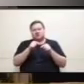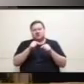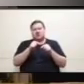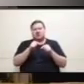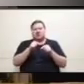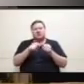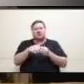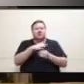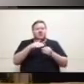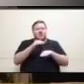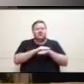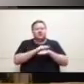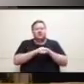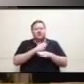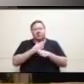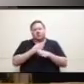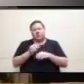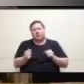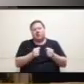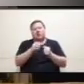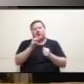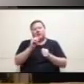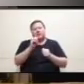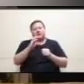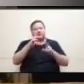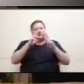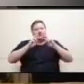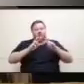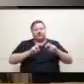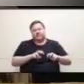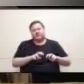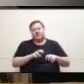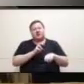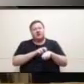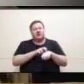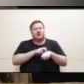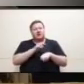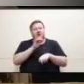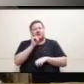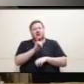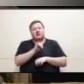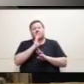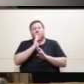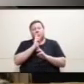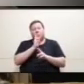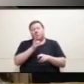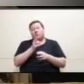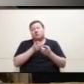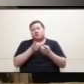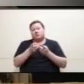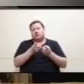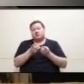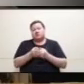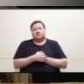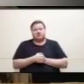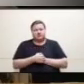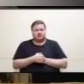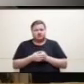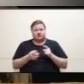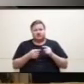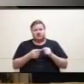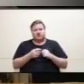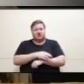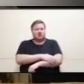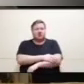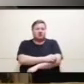to the MECs for investigation. We need that to be the way to deal with it.